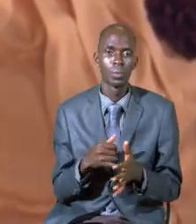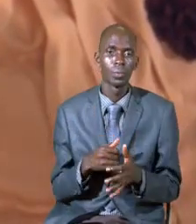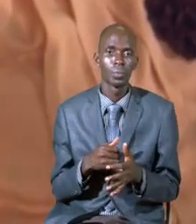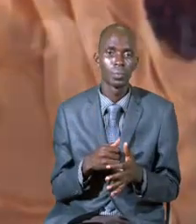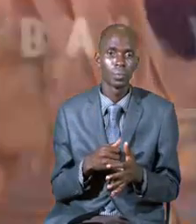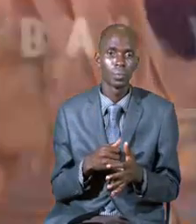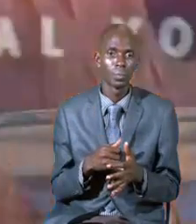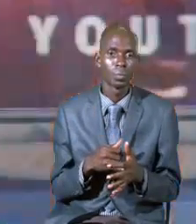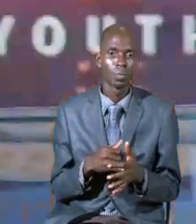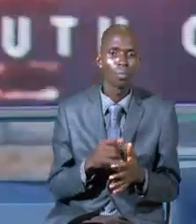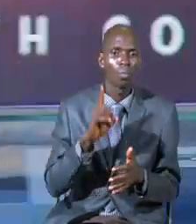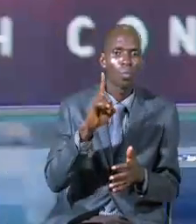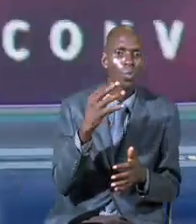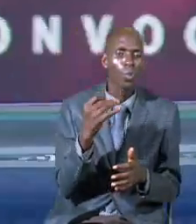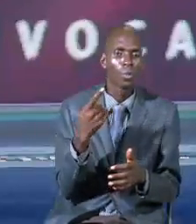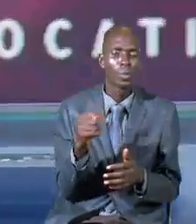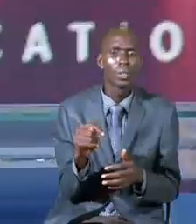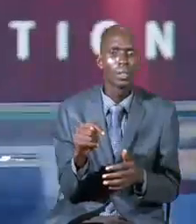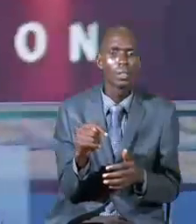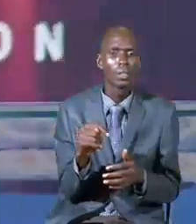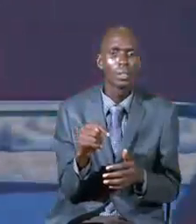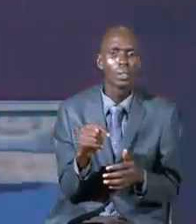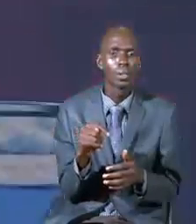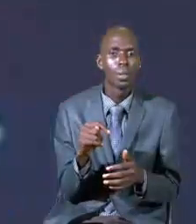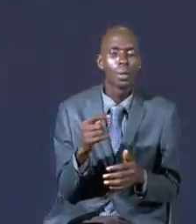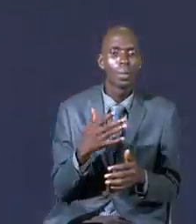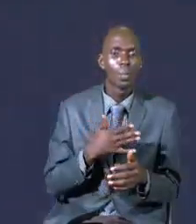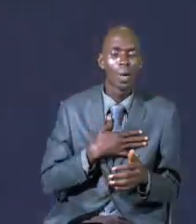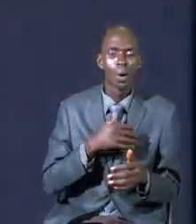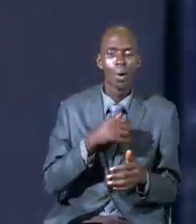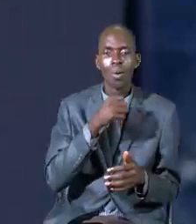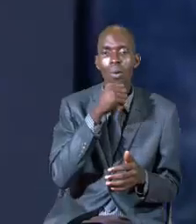Yeah. One of my old teachers